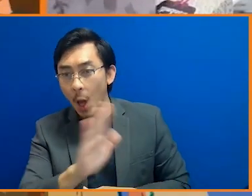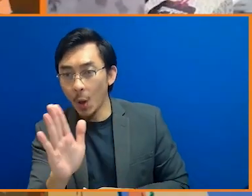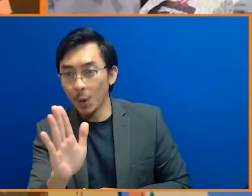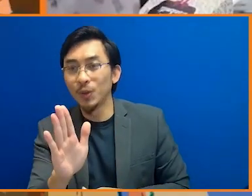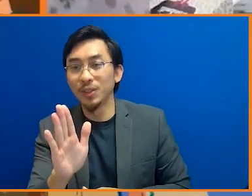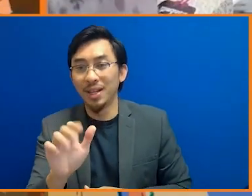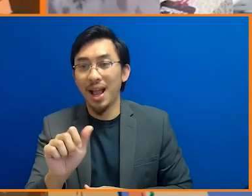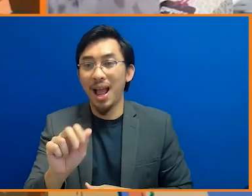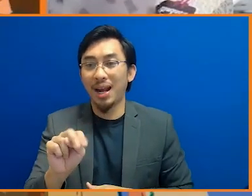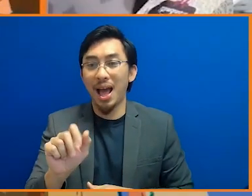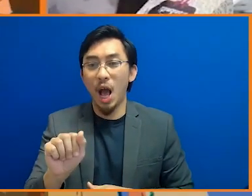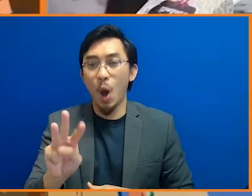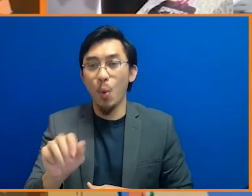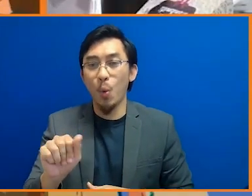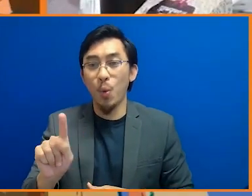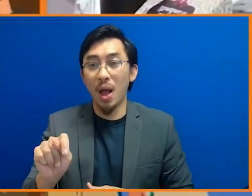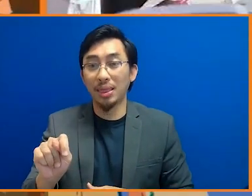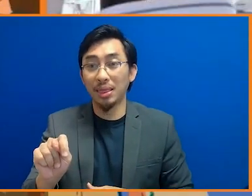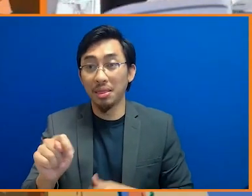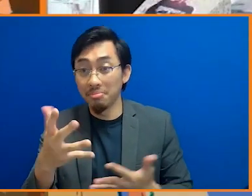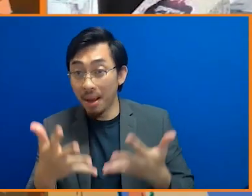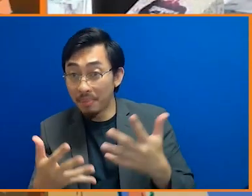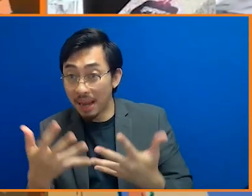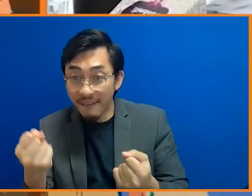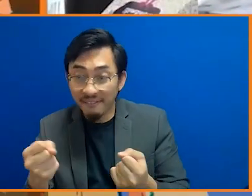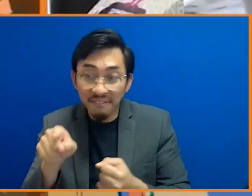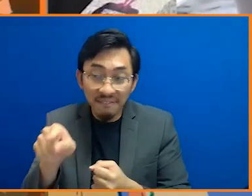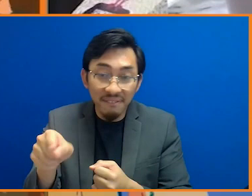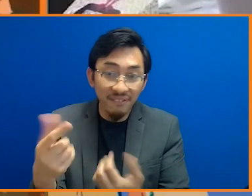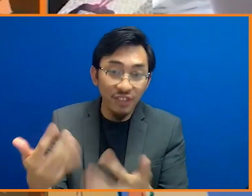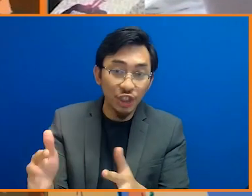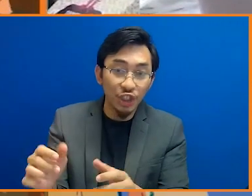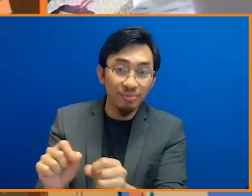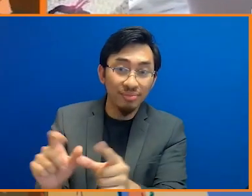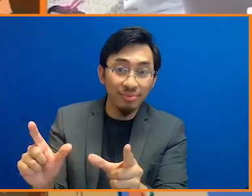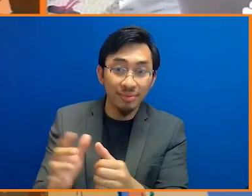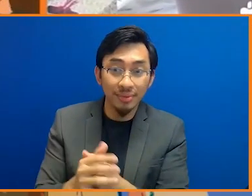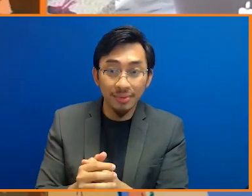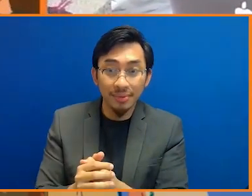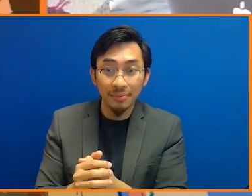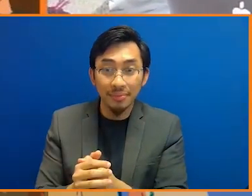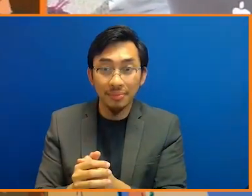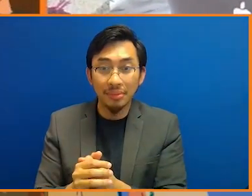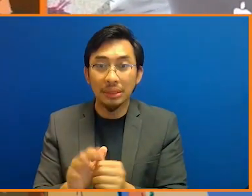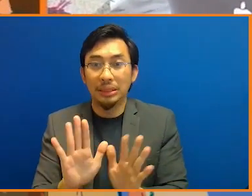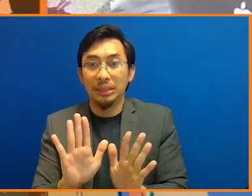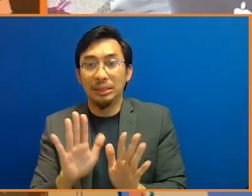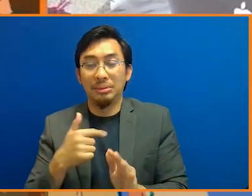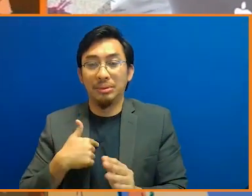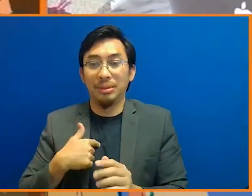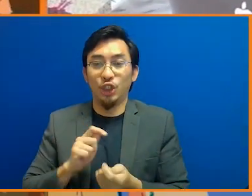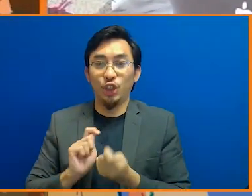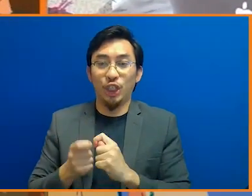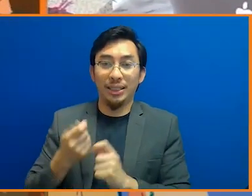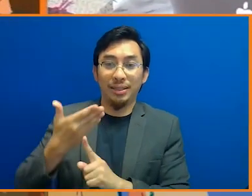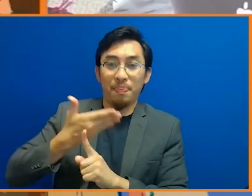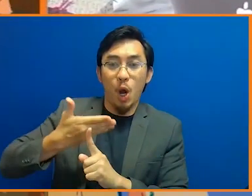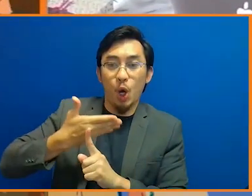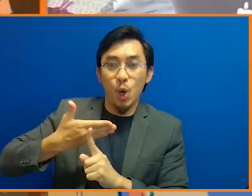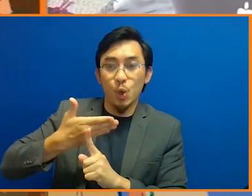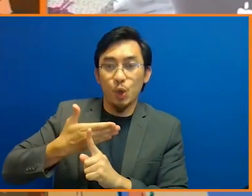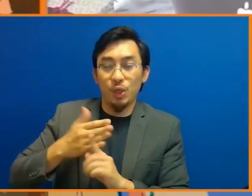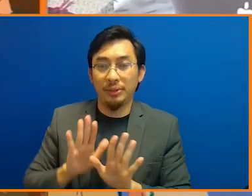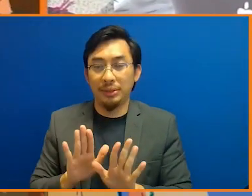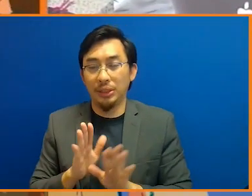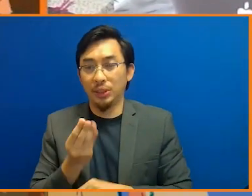would like to say hello to Prof. Anawat. I think Prof. Anawat is already in the Zoom. Yes, hello. Let me just change